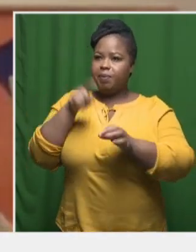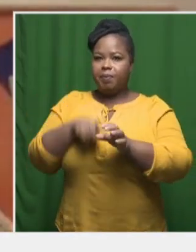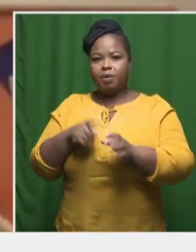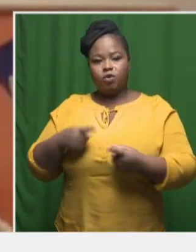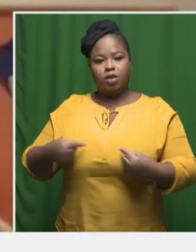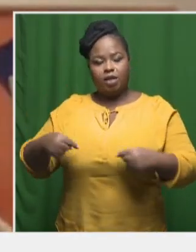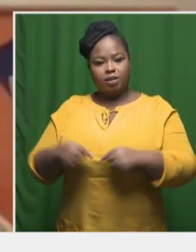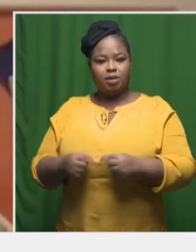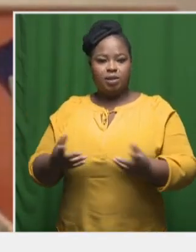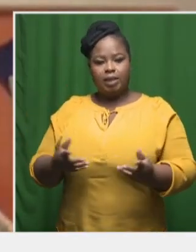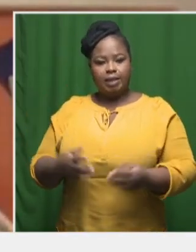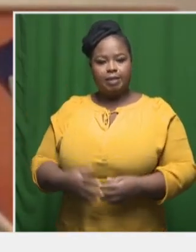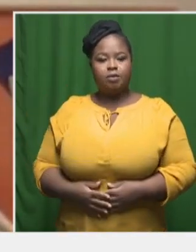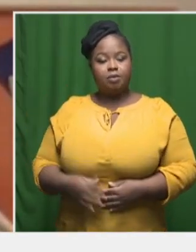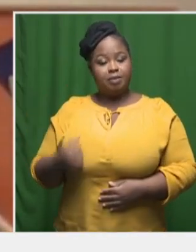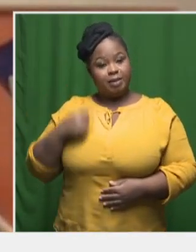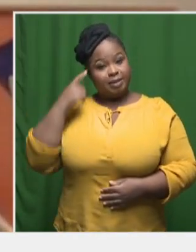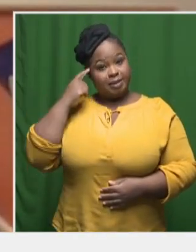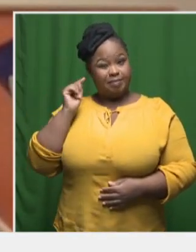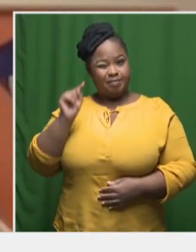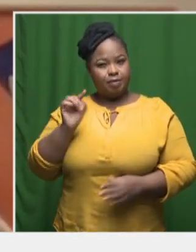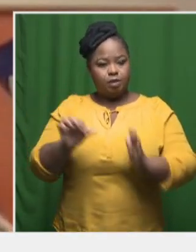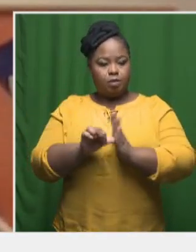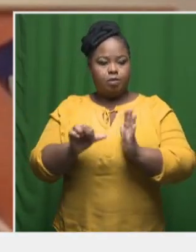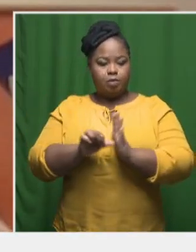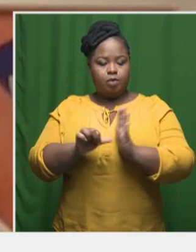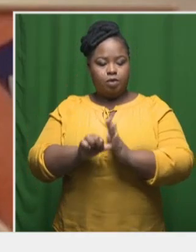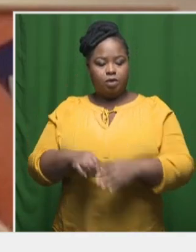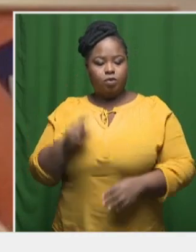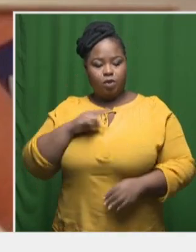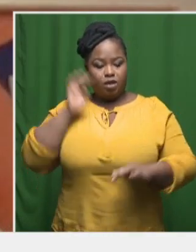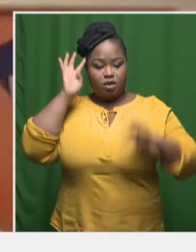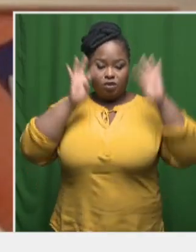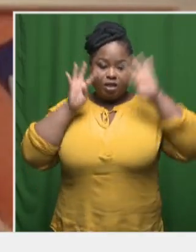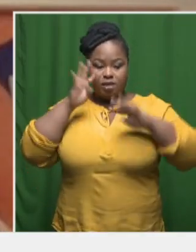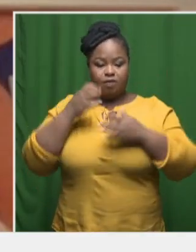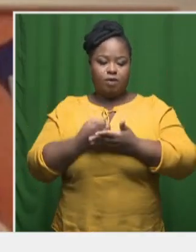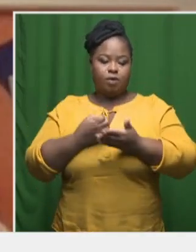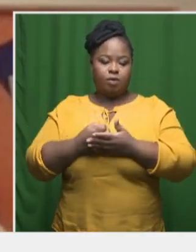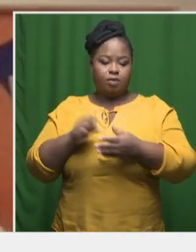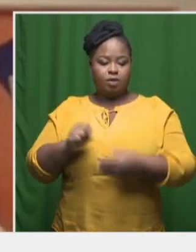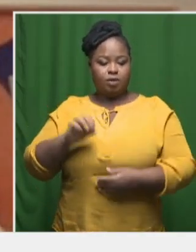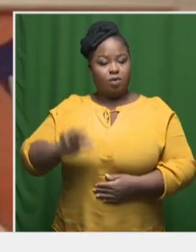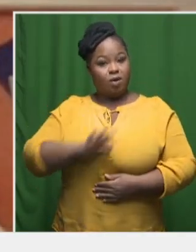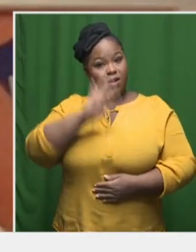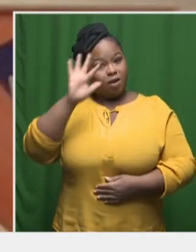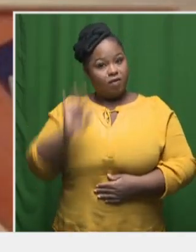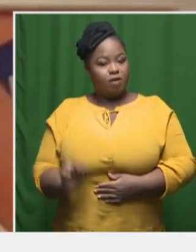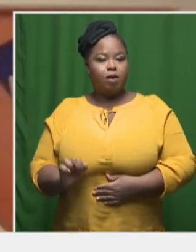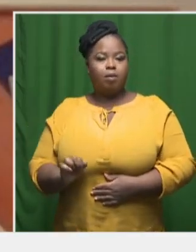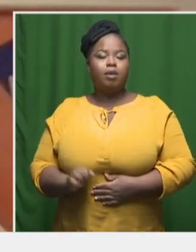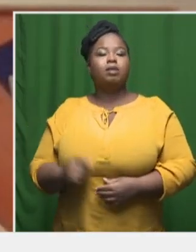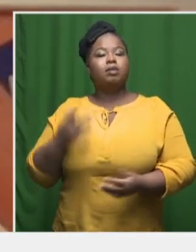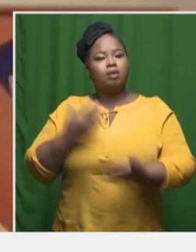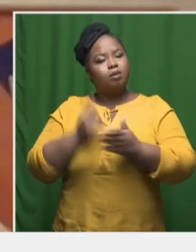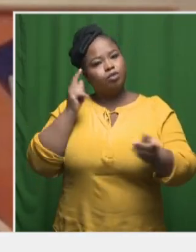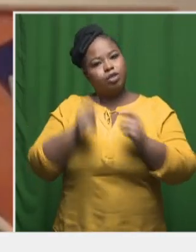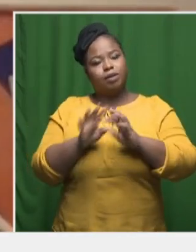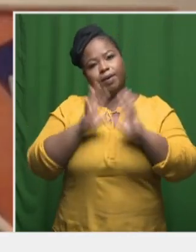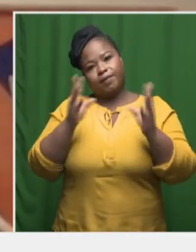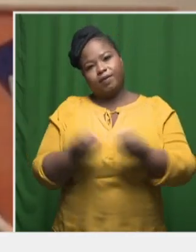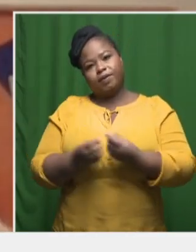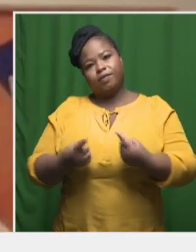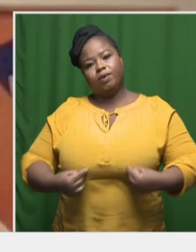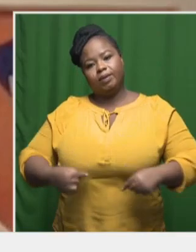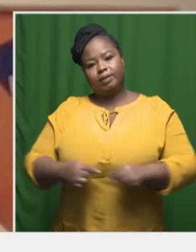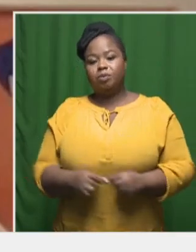us. So I think that's the very key thing. I think the creative economy in South Africa and on the African continent can really change everything for us. So